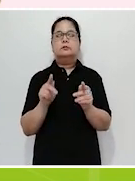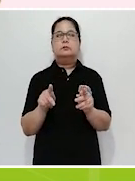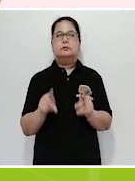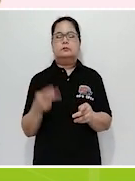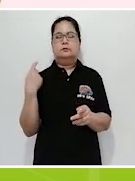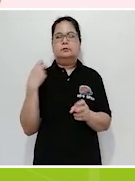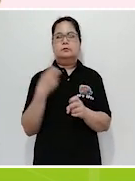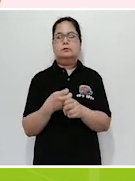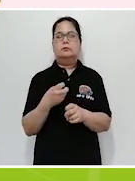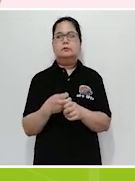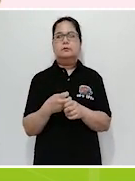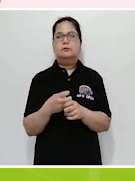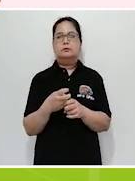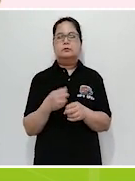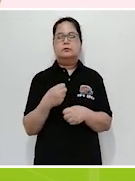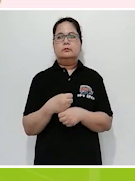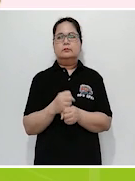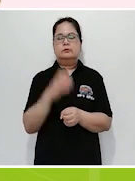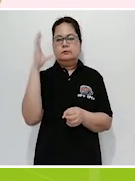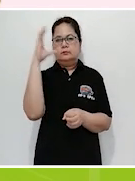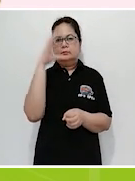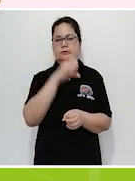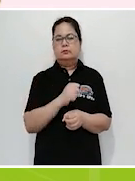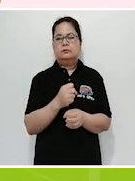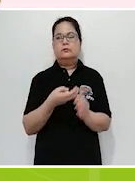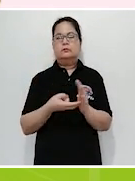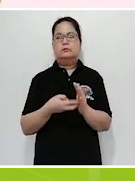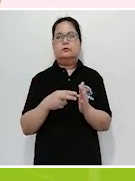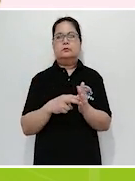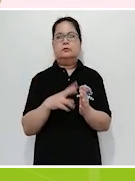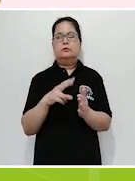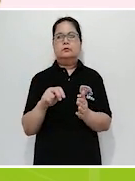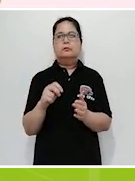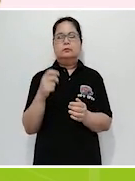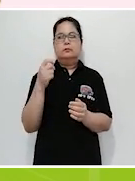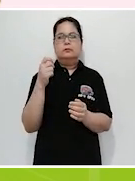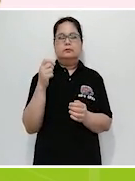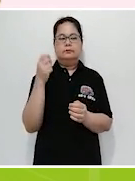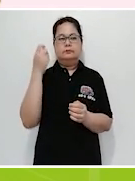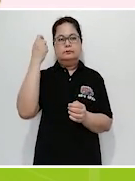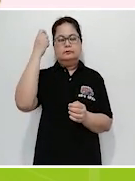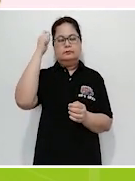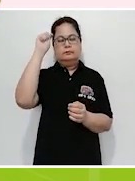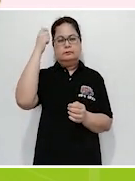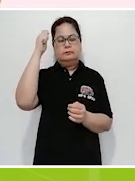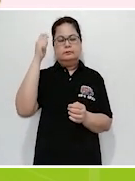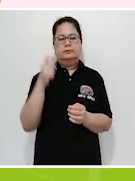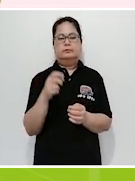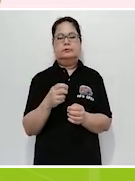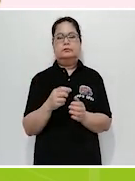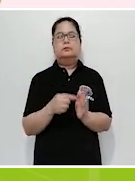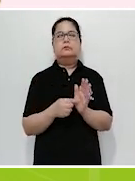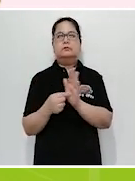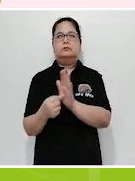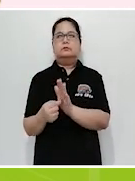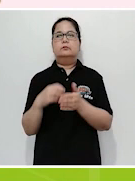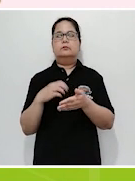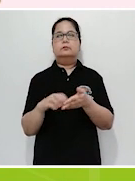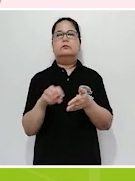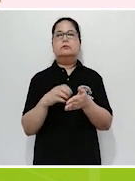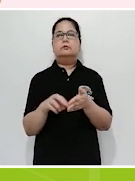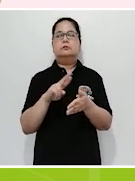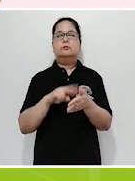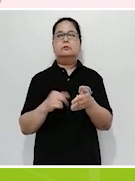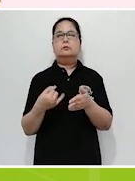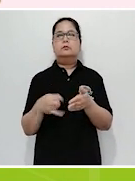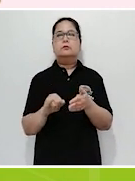Growing readers can have a difficult time making predictions that are meaningful and logical. By modeling